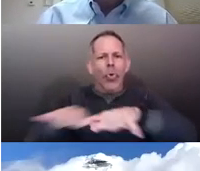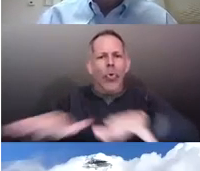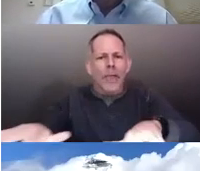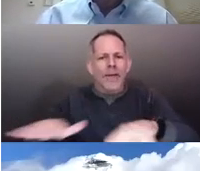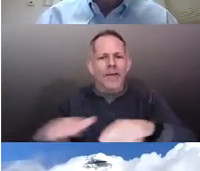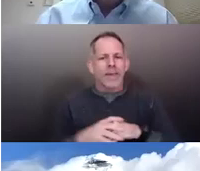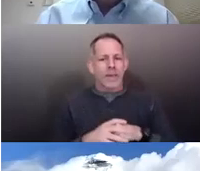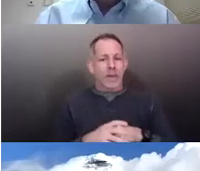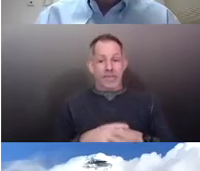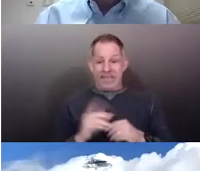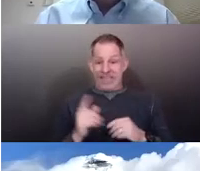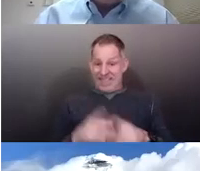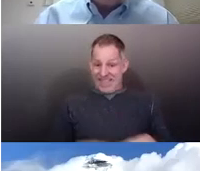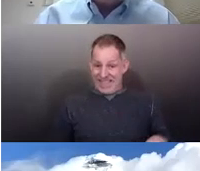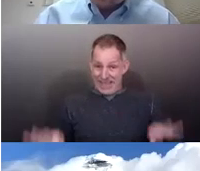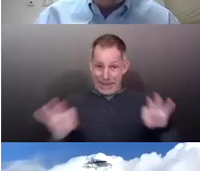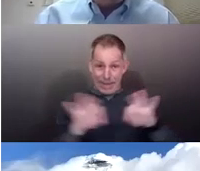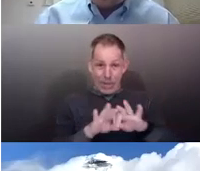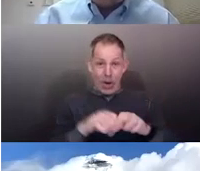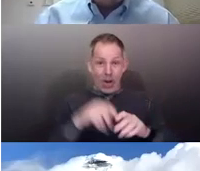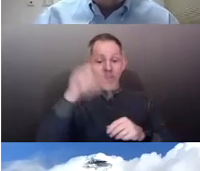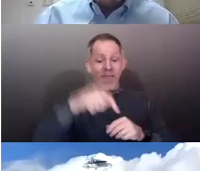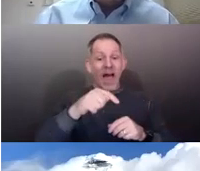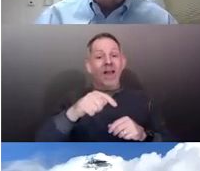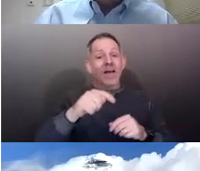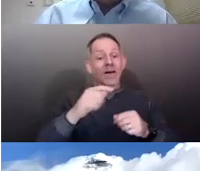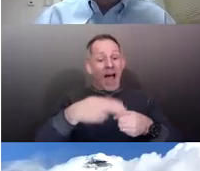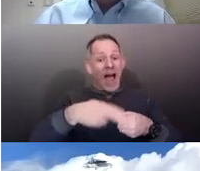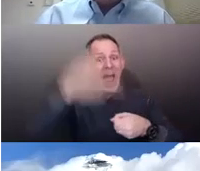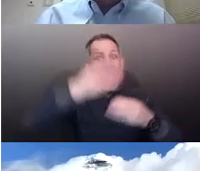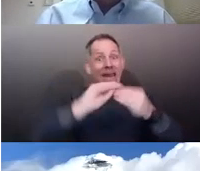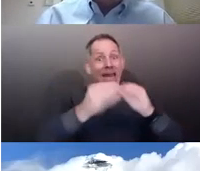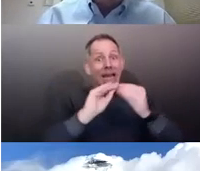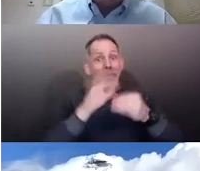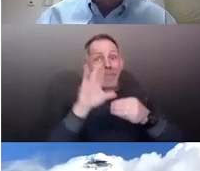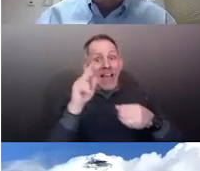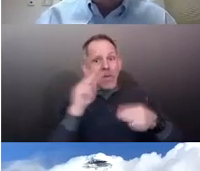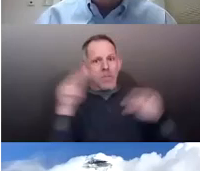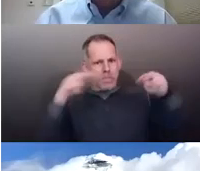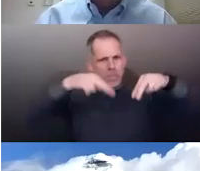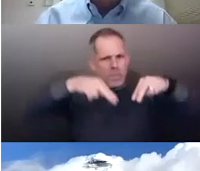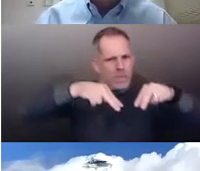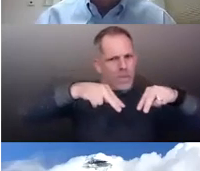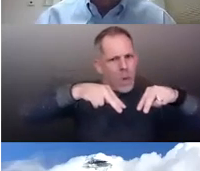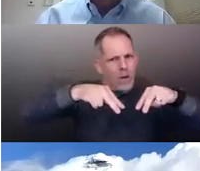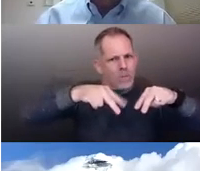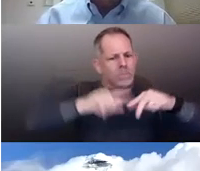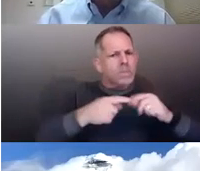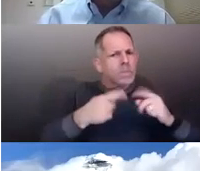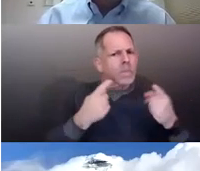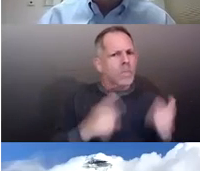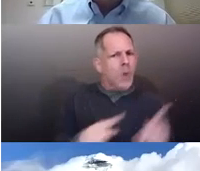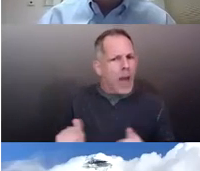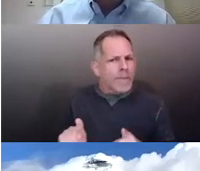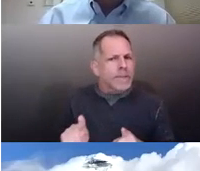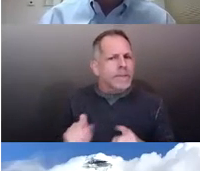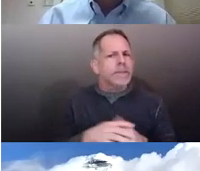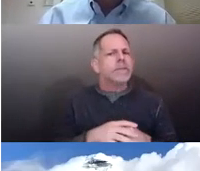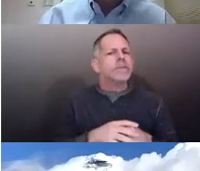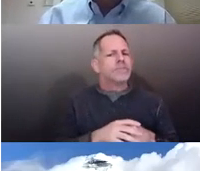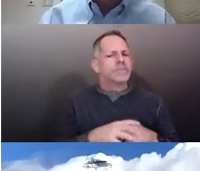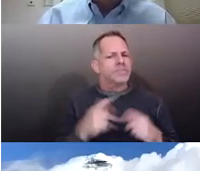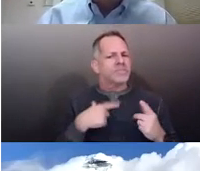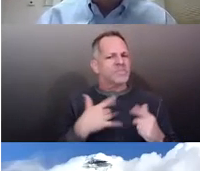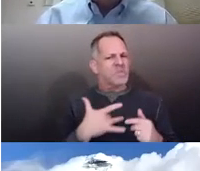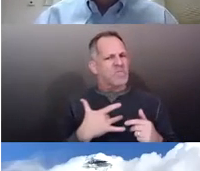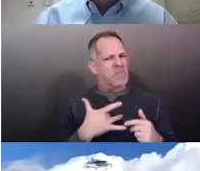activity right now. And then again, I just want to highlight something that I think we haven't done a great job of, is that a lot of what we're seeing